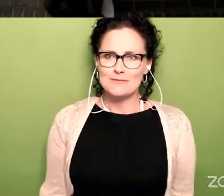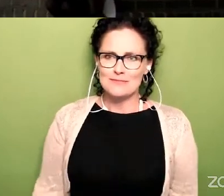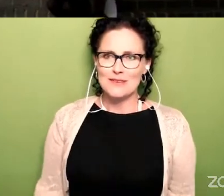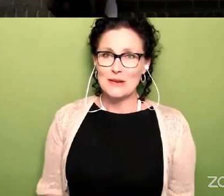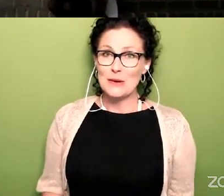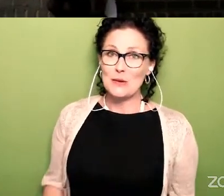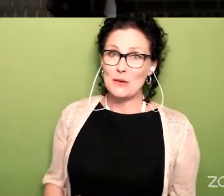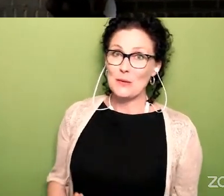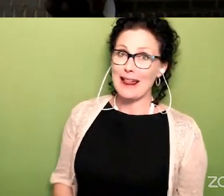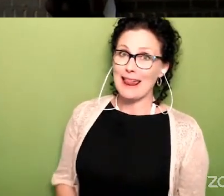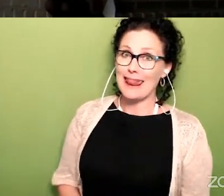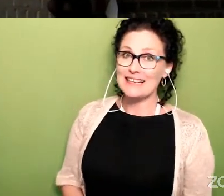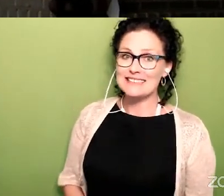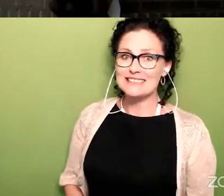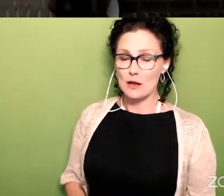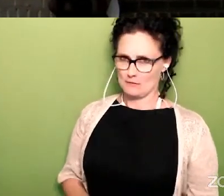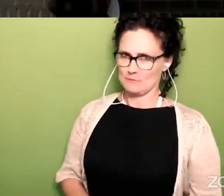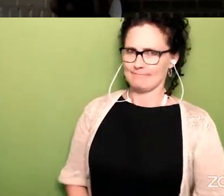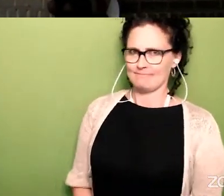ever. Come listen to it.